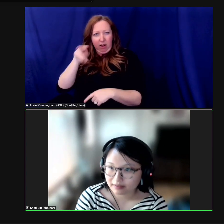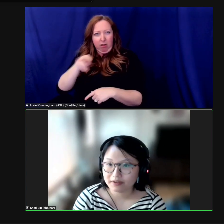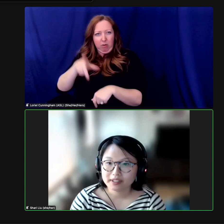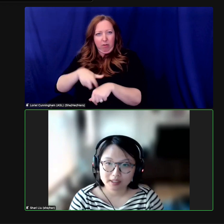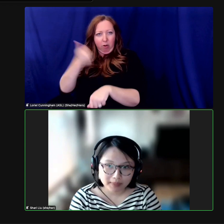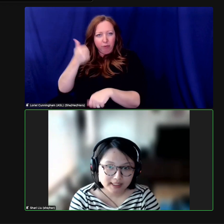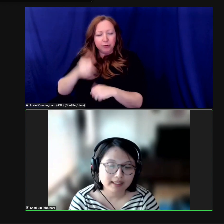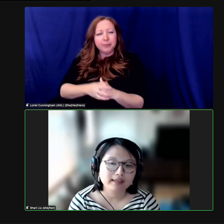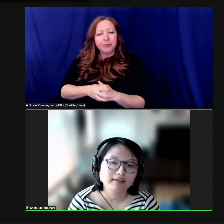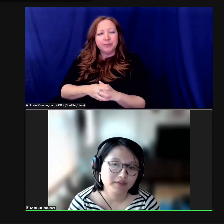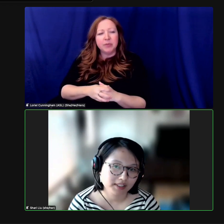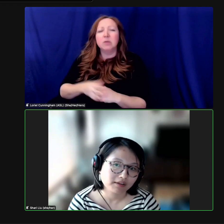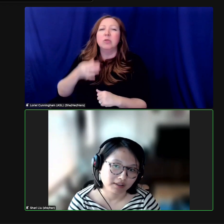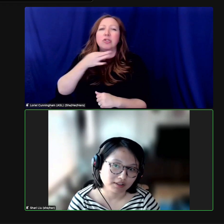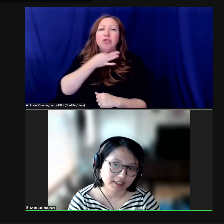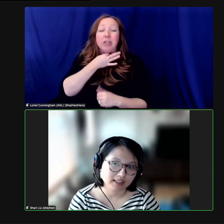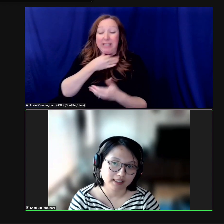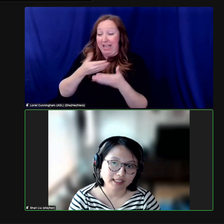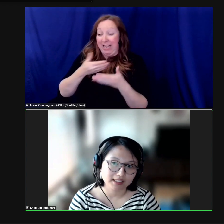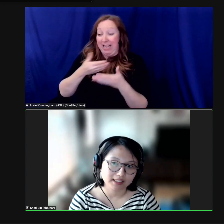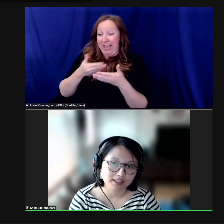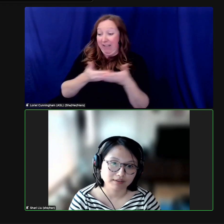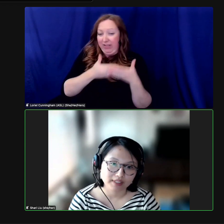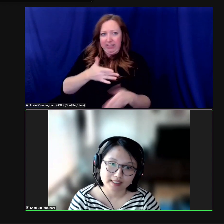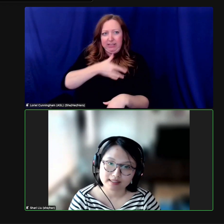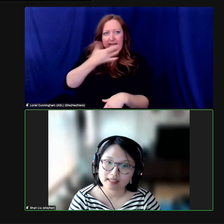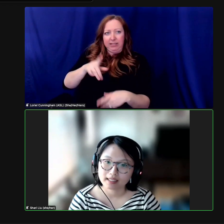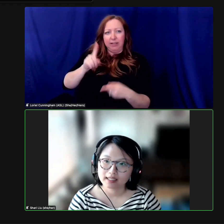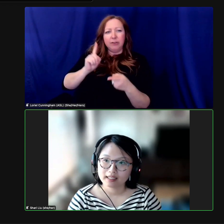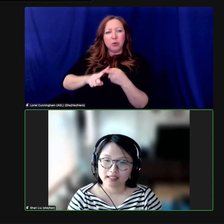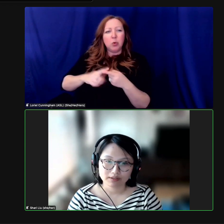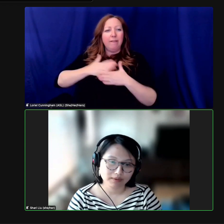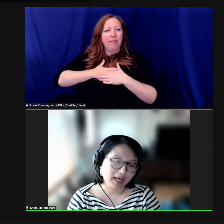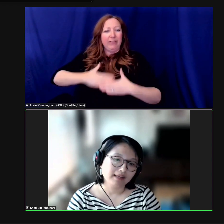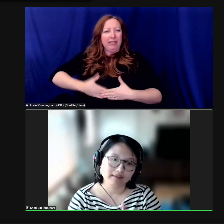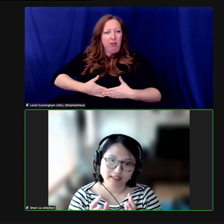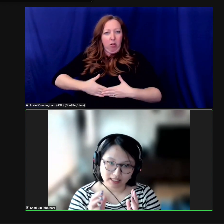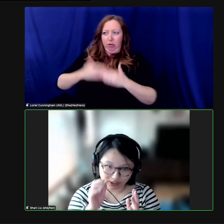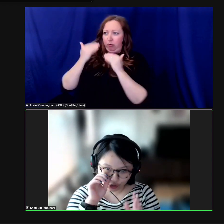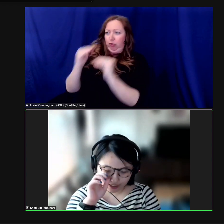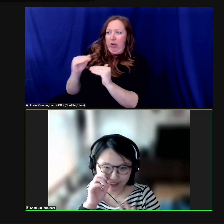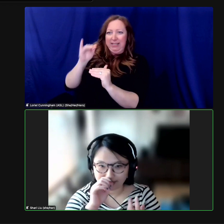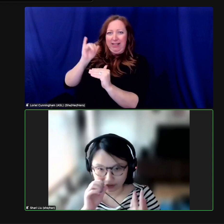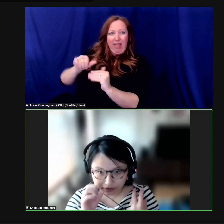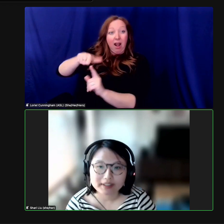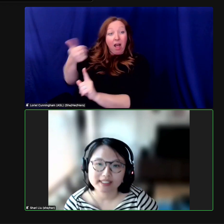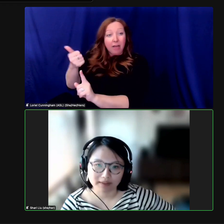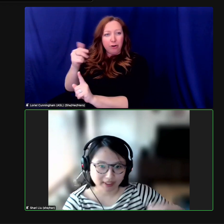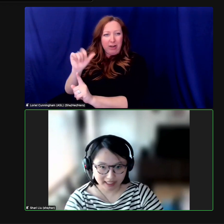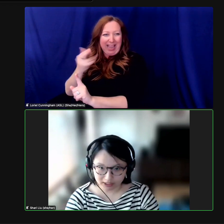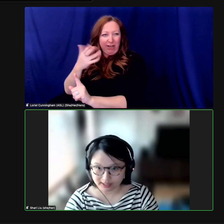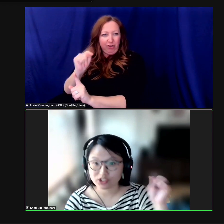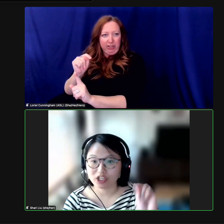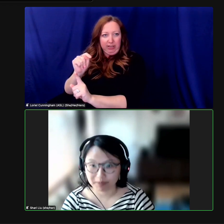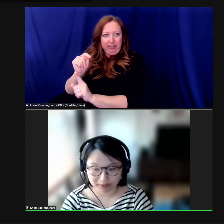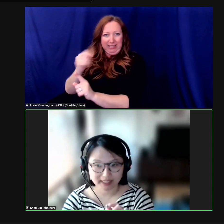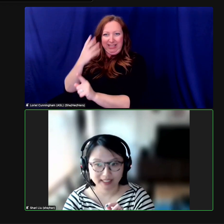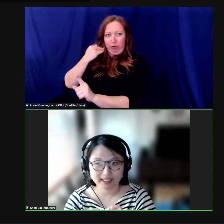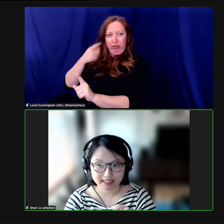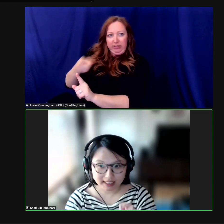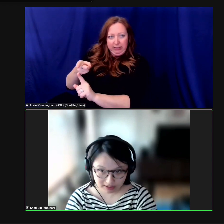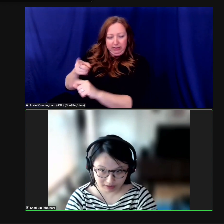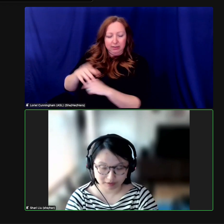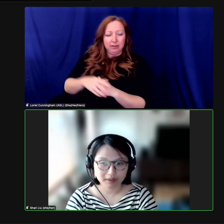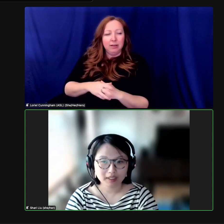sensitive to the particular physical constraints that an agent faces? So not just that they're noticing when an agent is jumping when